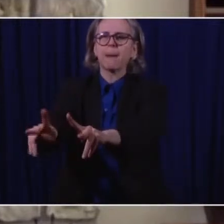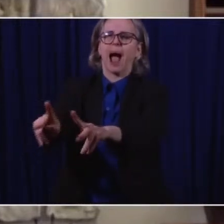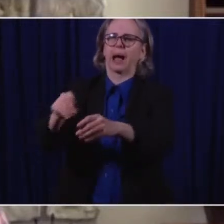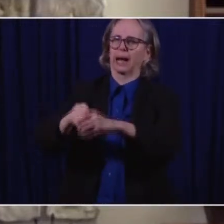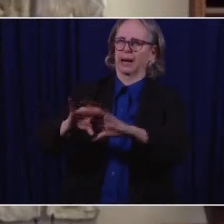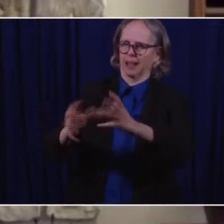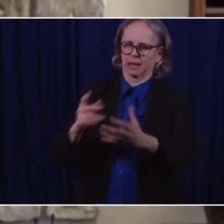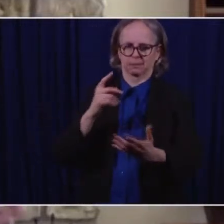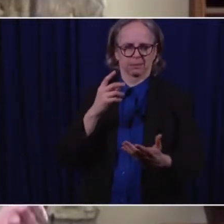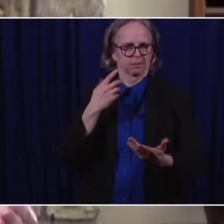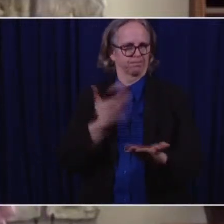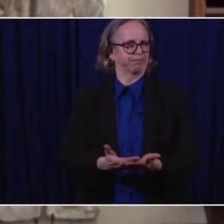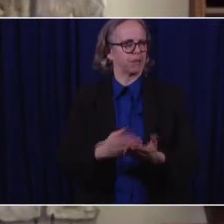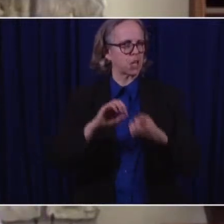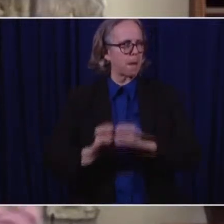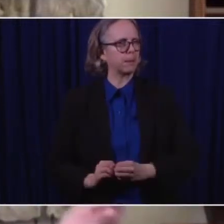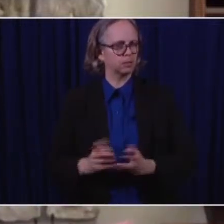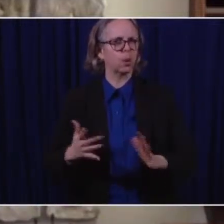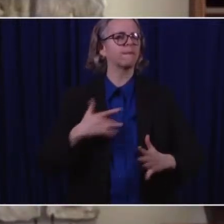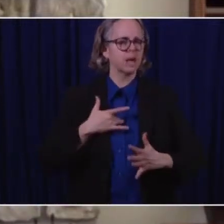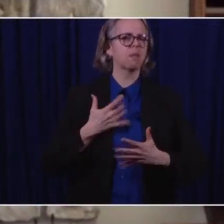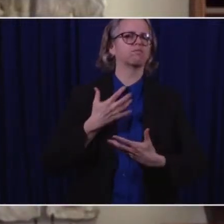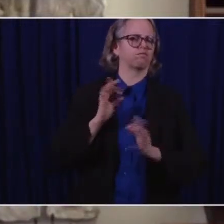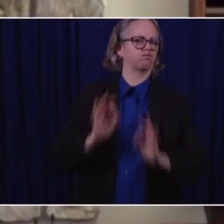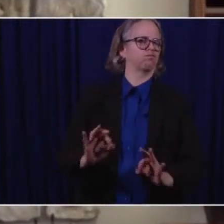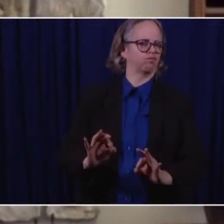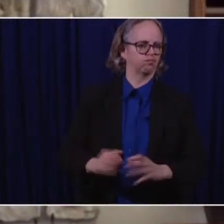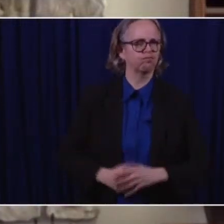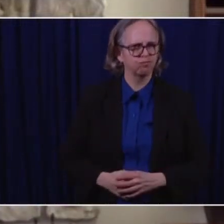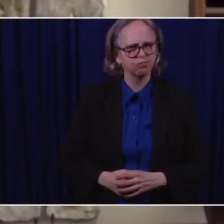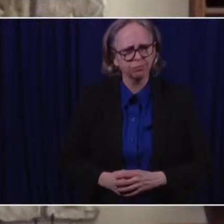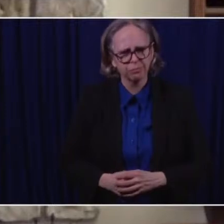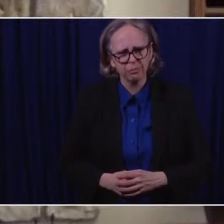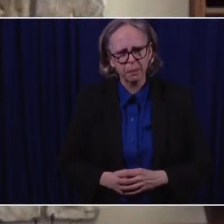Now, some may have hit a bump in the road and had some kids who